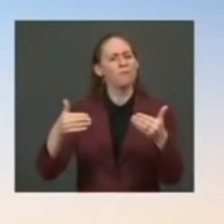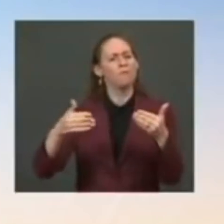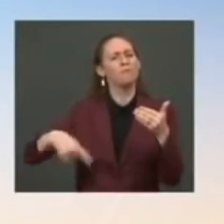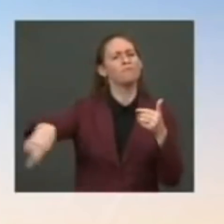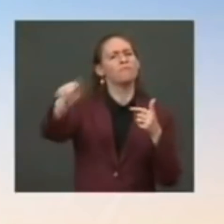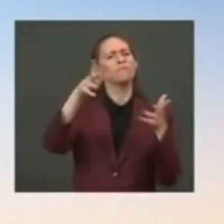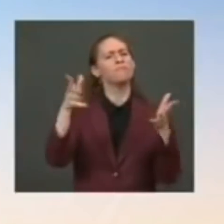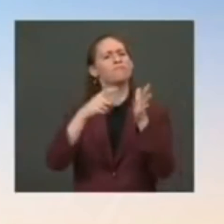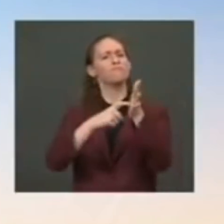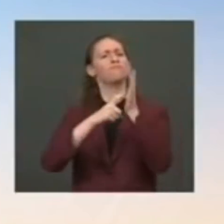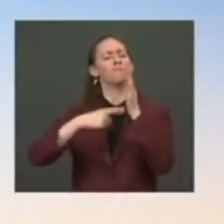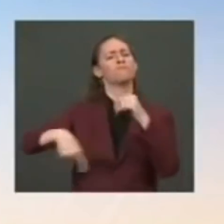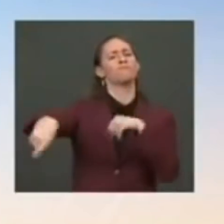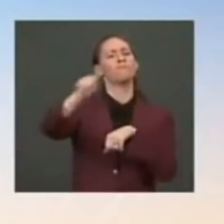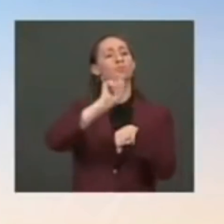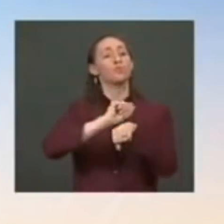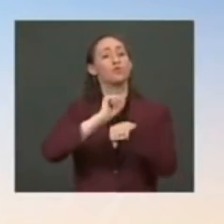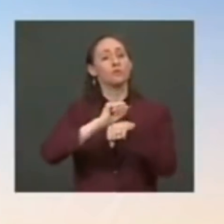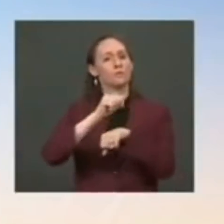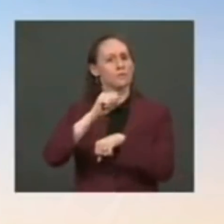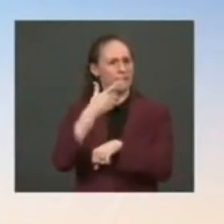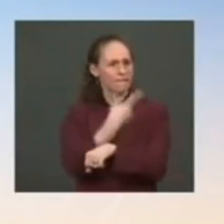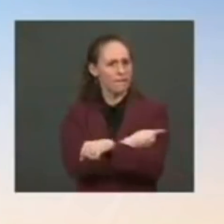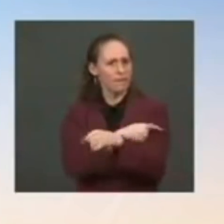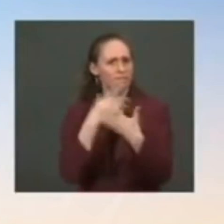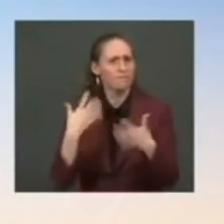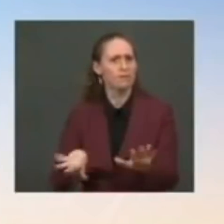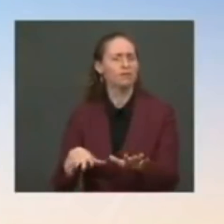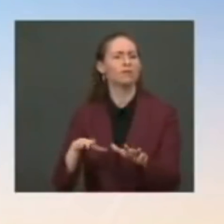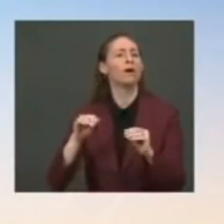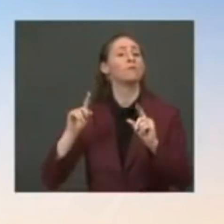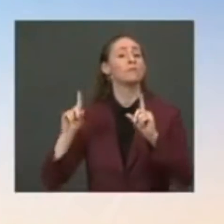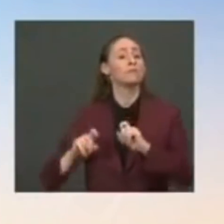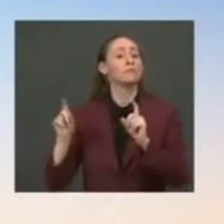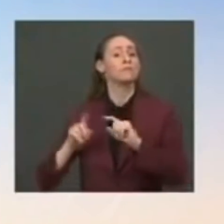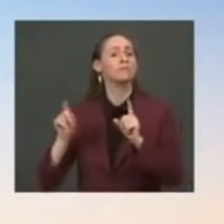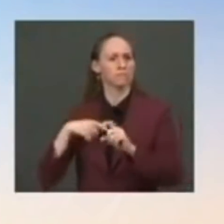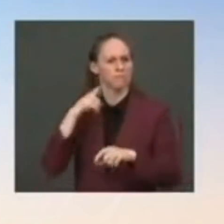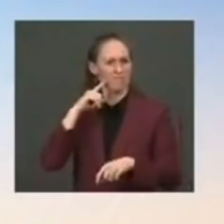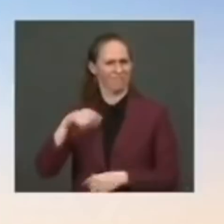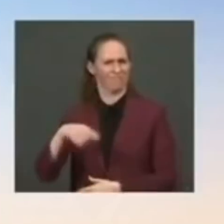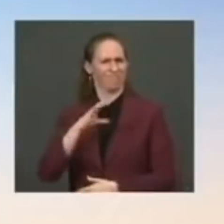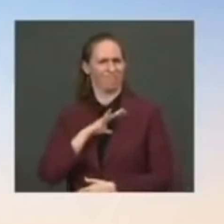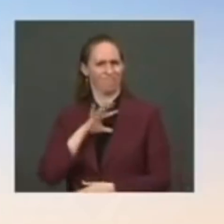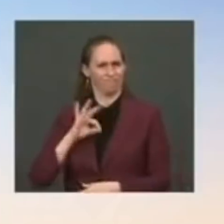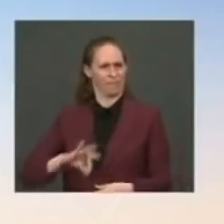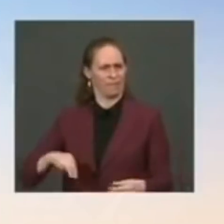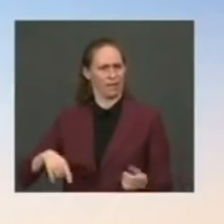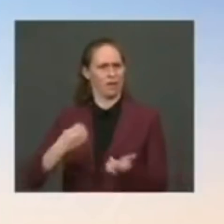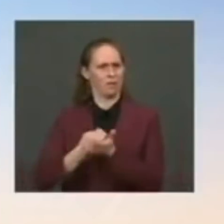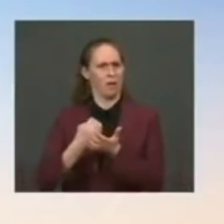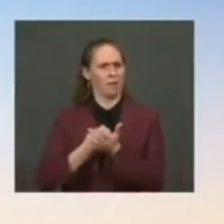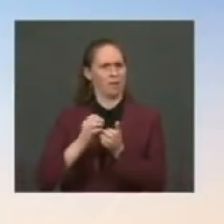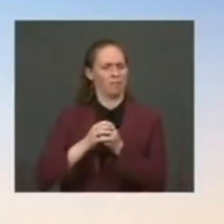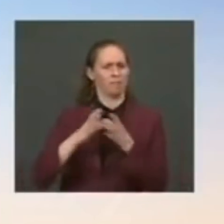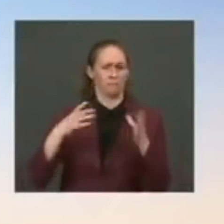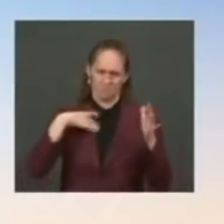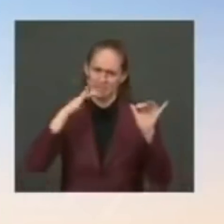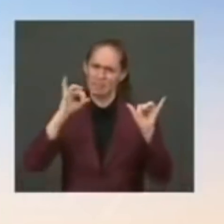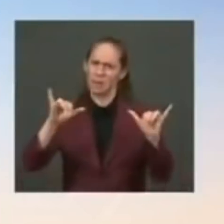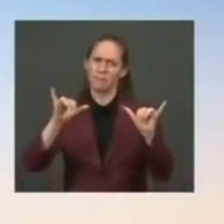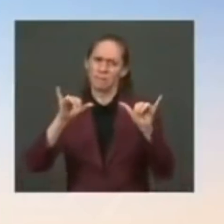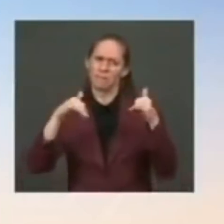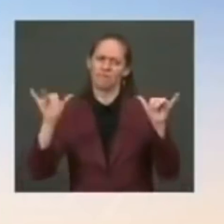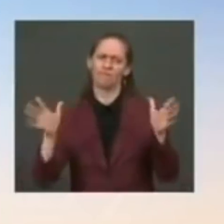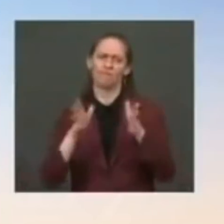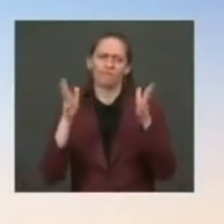So we disagree on that front, and we're going to continue to press forward with these requirements. But to that point, if the companies are doing them, I mean, that's Manchin's statement, was